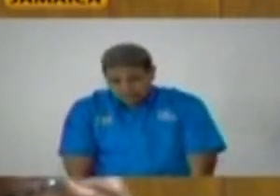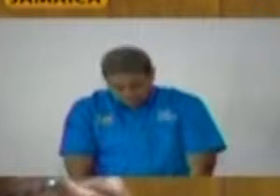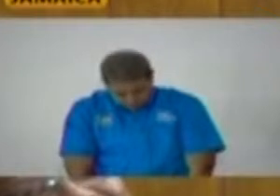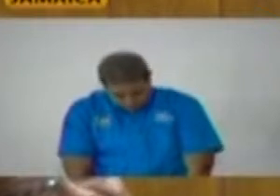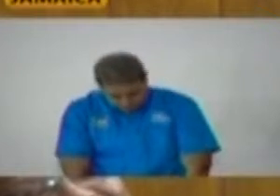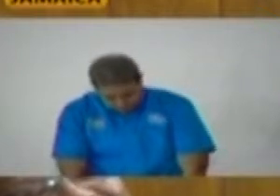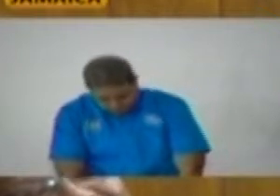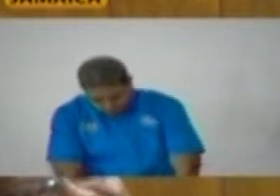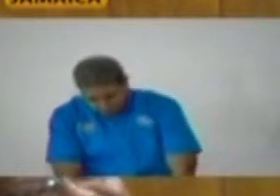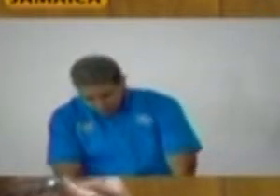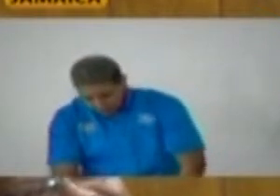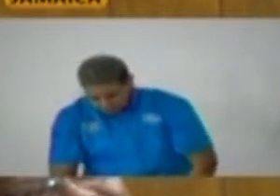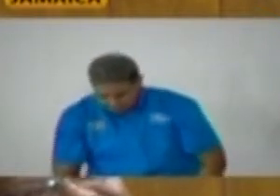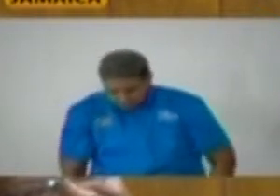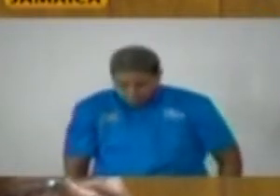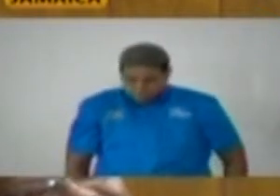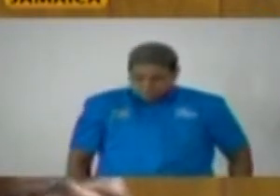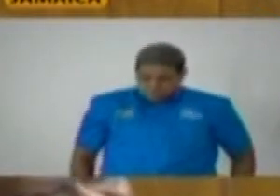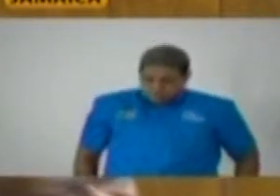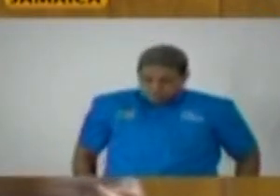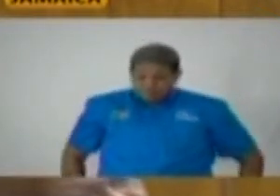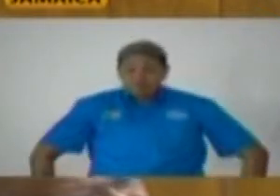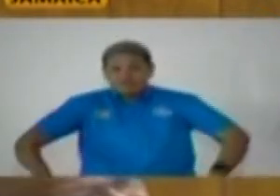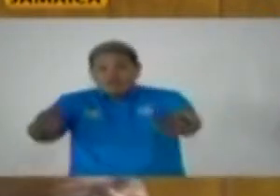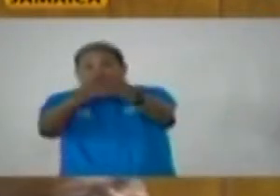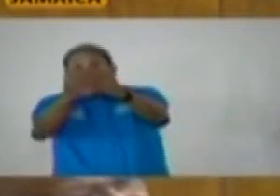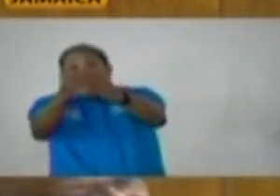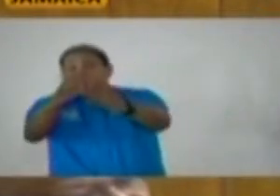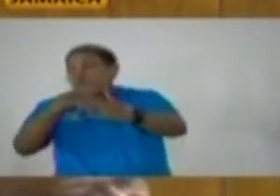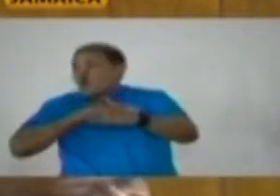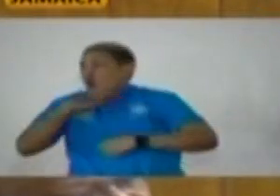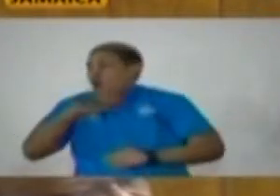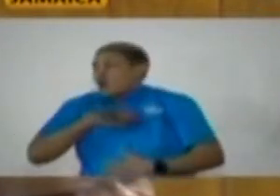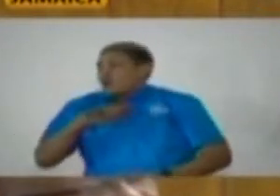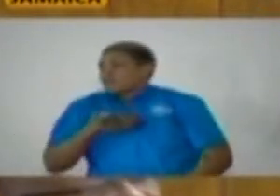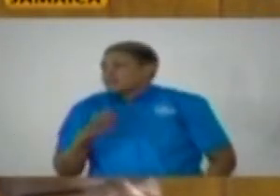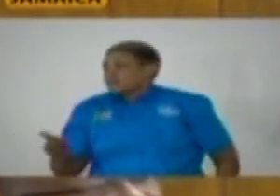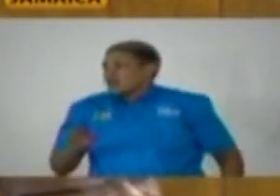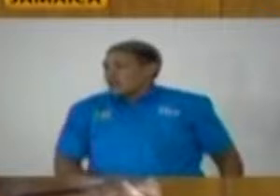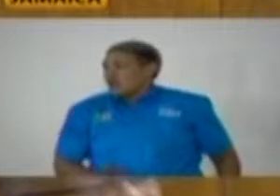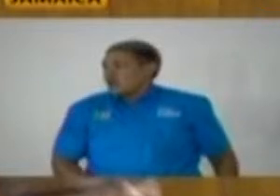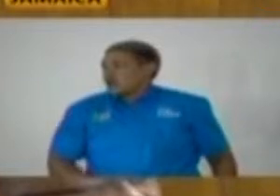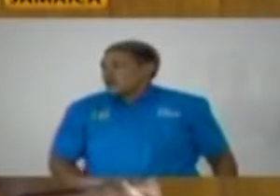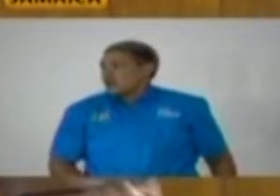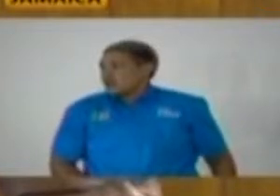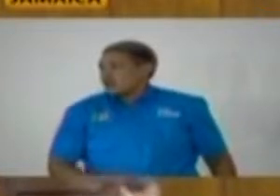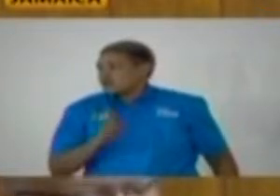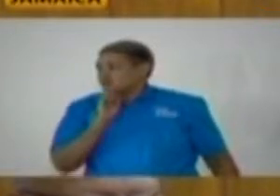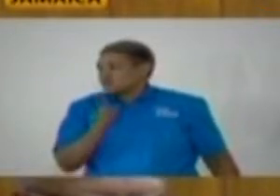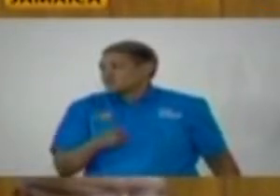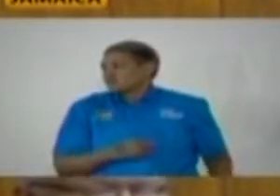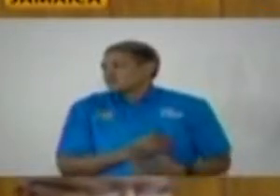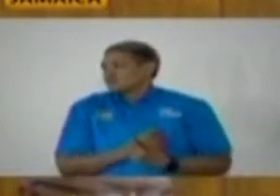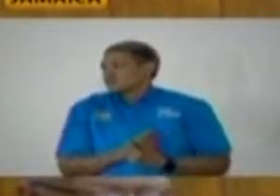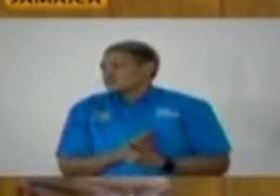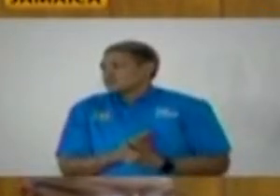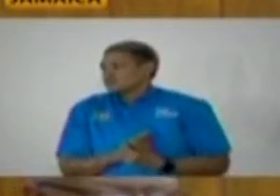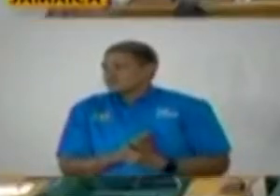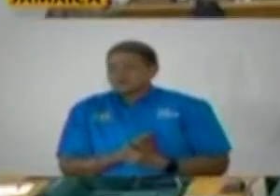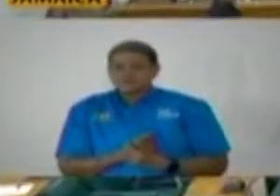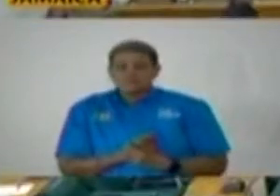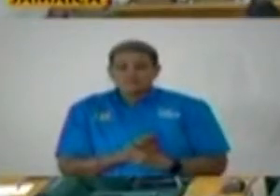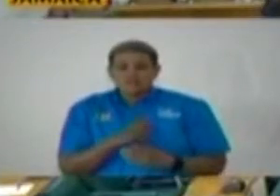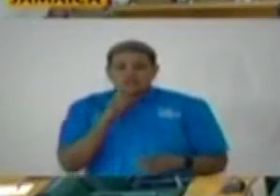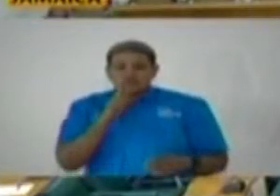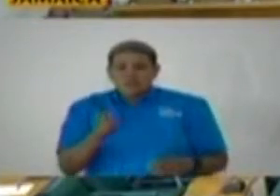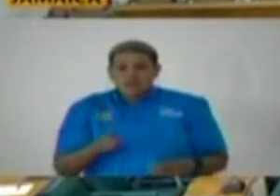Right? And very often the complaints, yeah man, you can't clap. You can't clap, it's real. It's